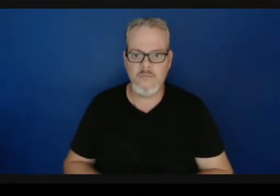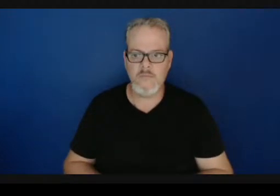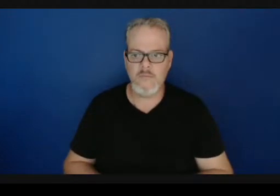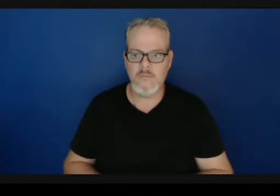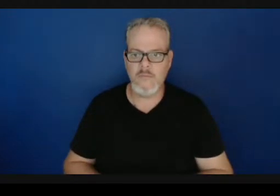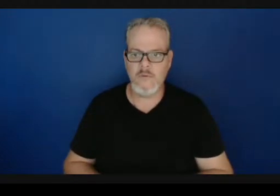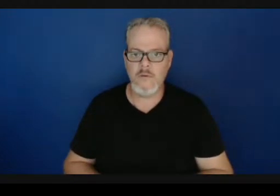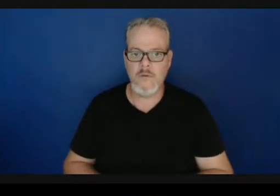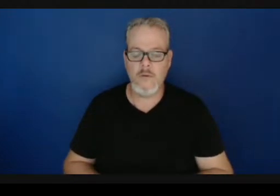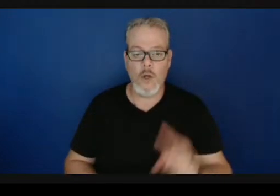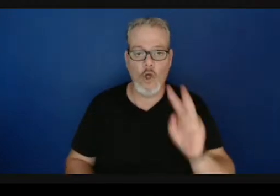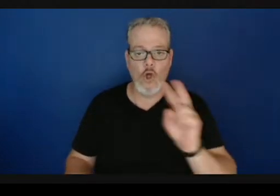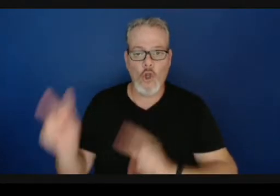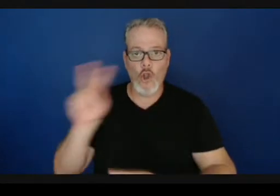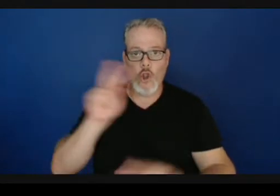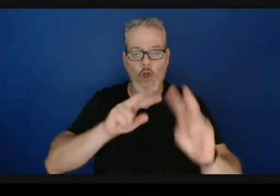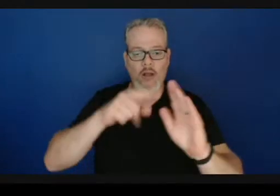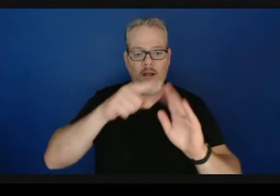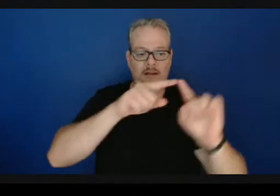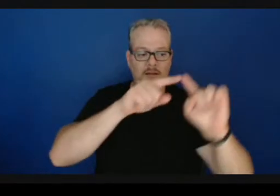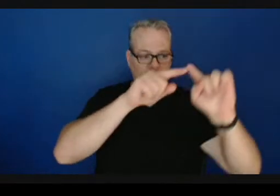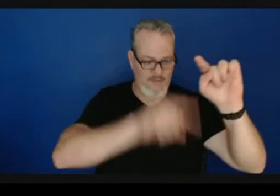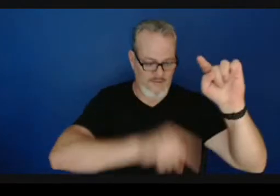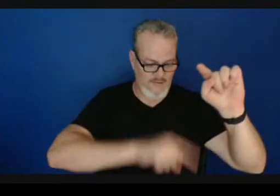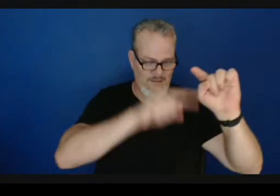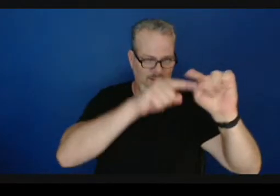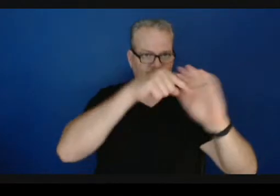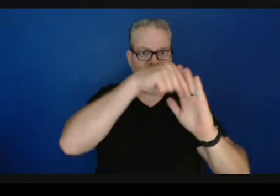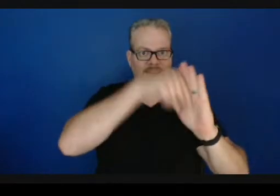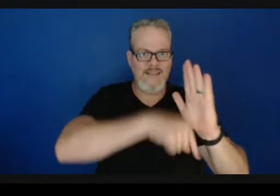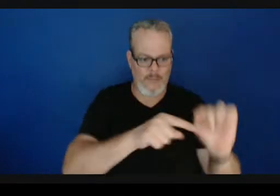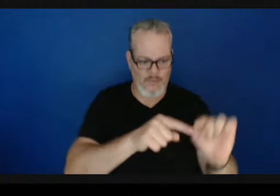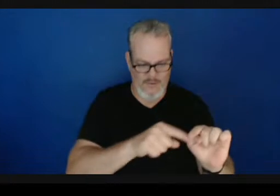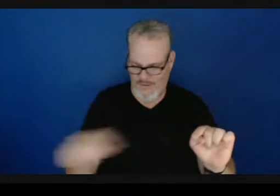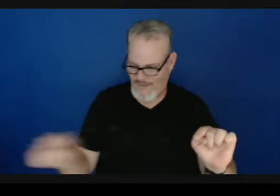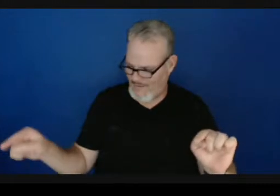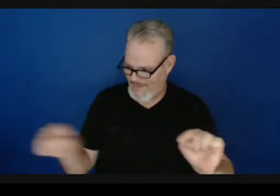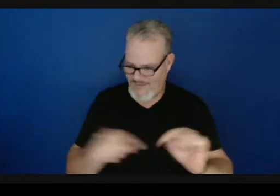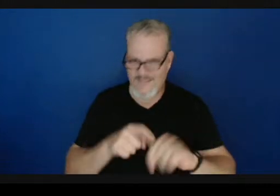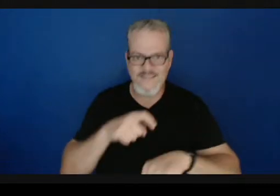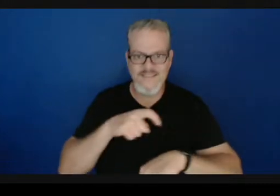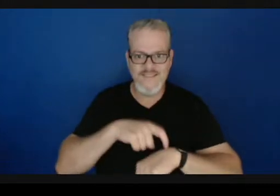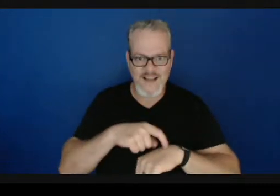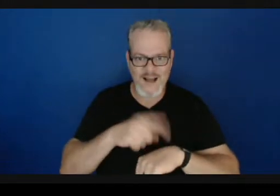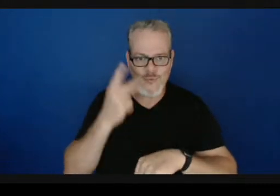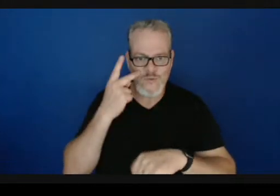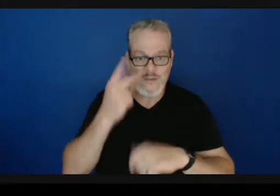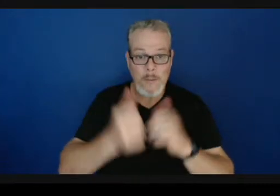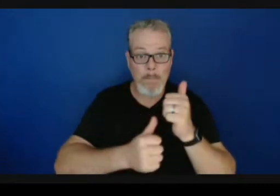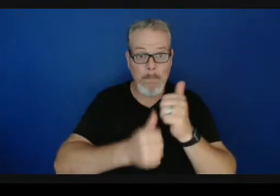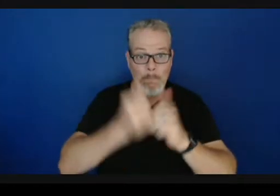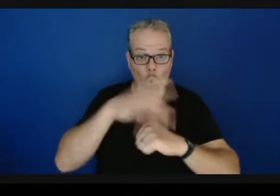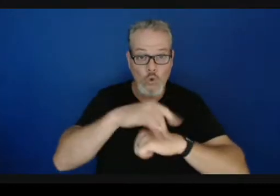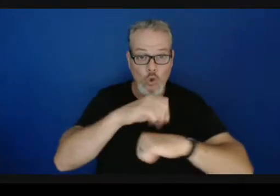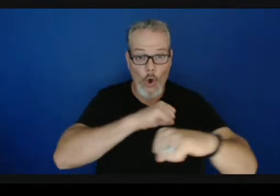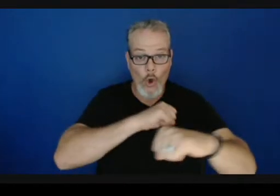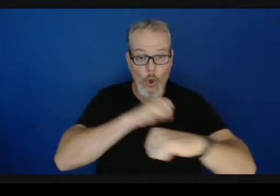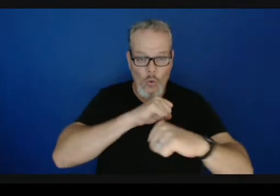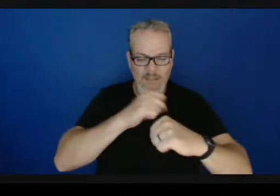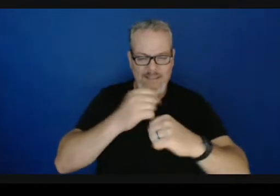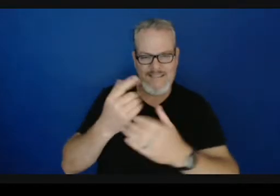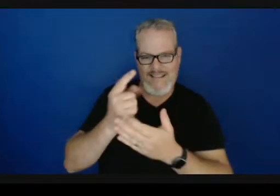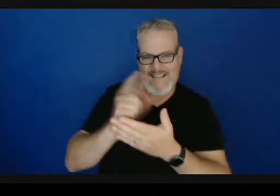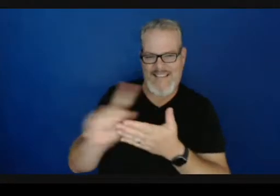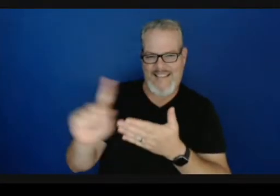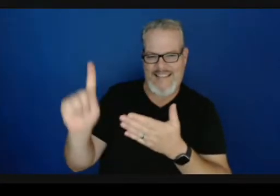And looking at depth versus time, we can see that the majority of those earthquakes were in fact at the tail end of last week. There's that